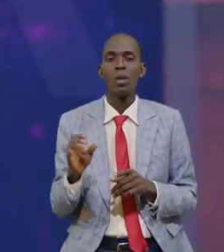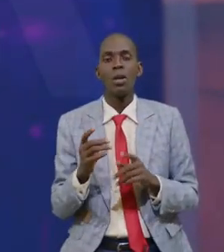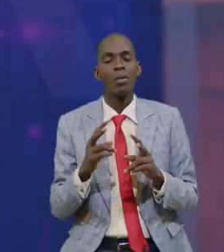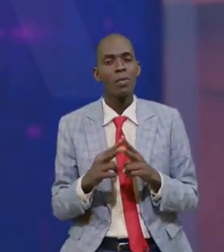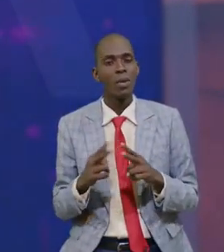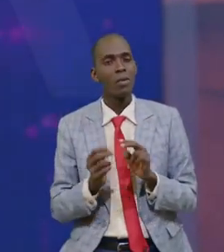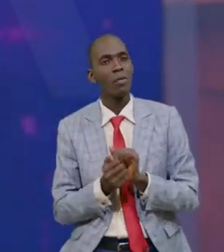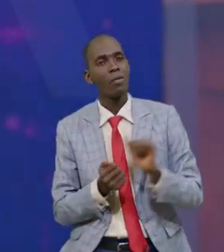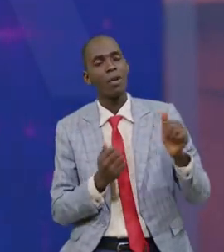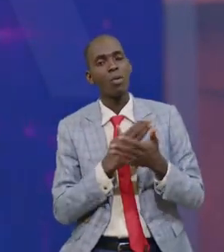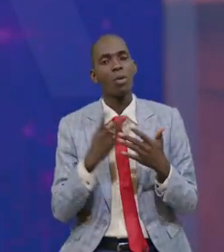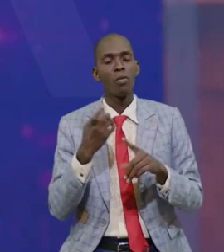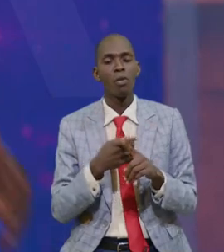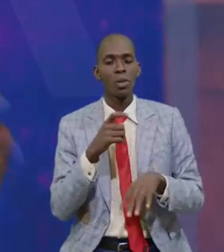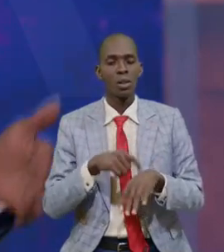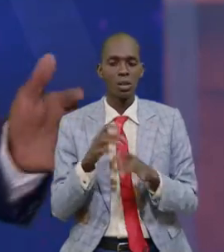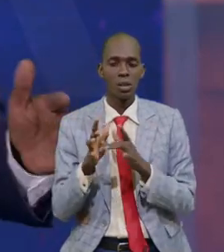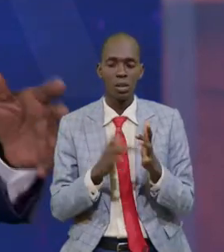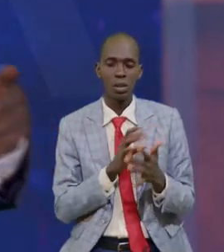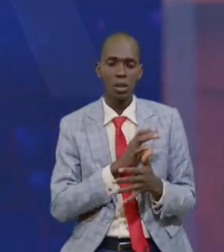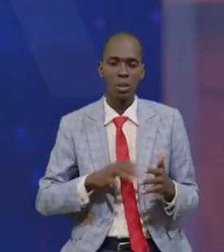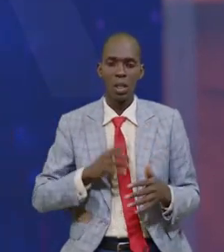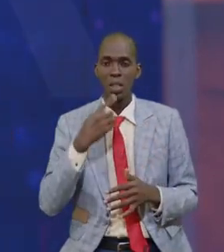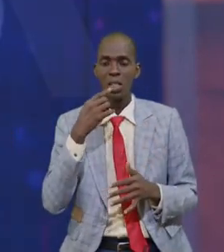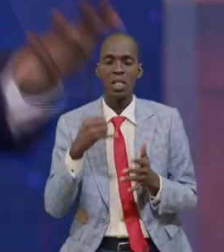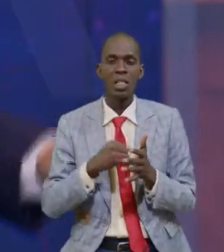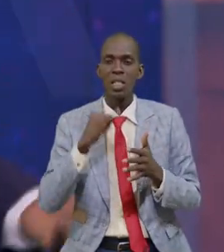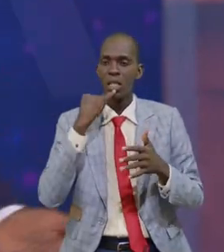it is finished. And you know, they say,